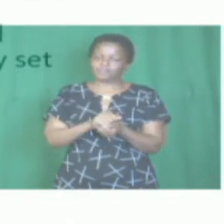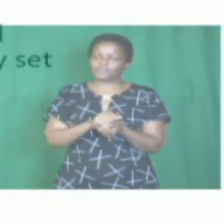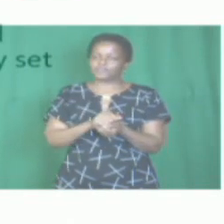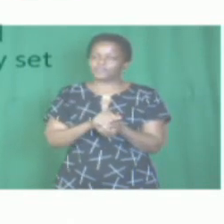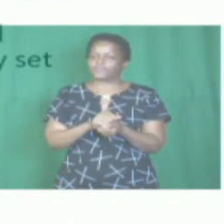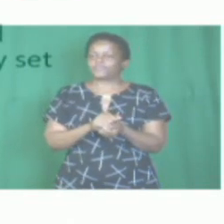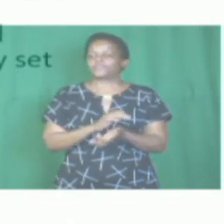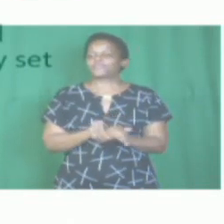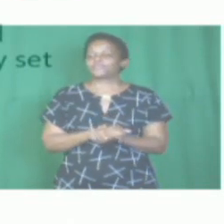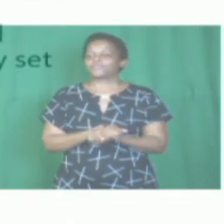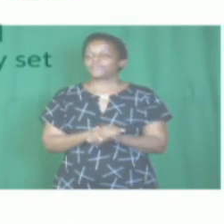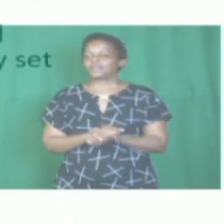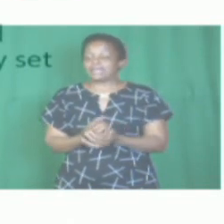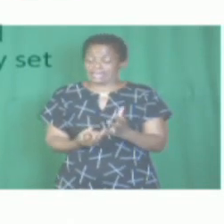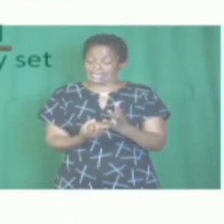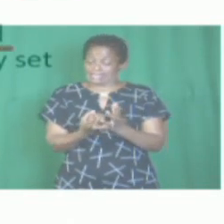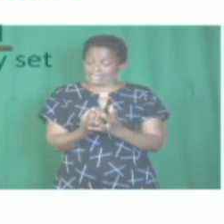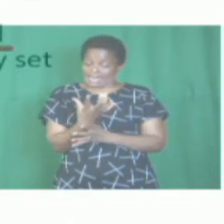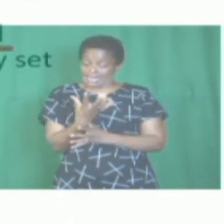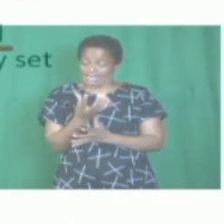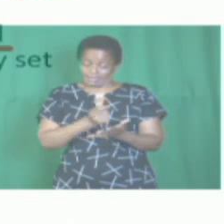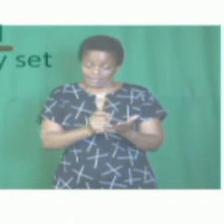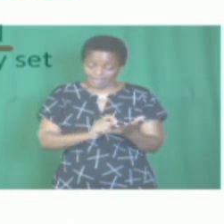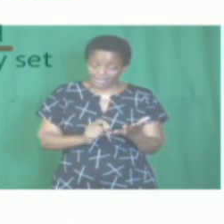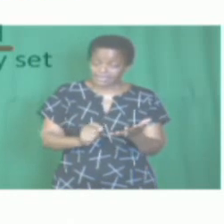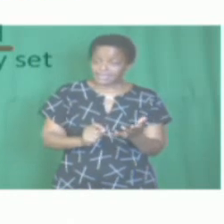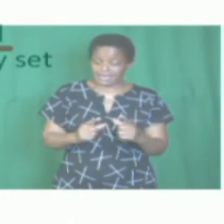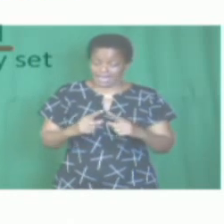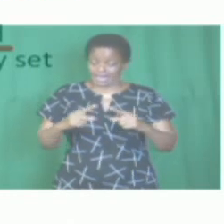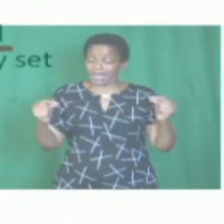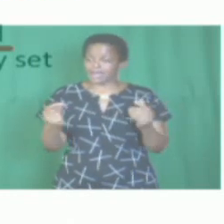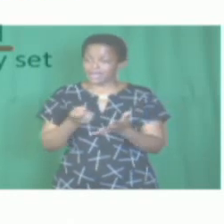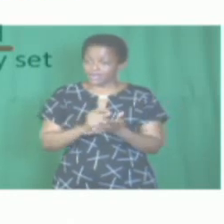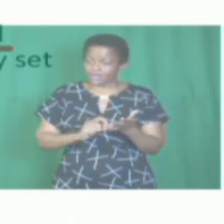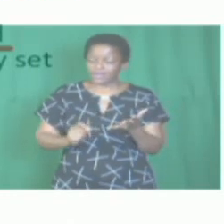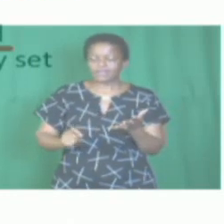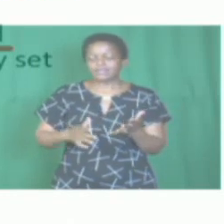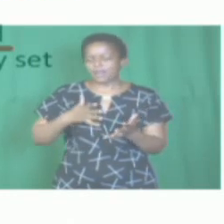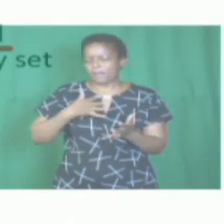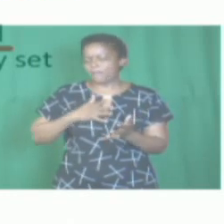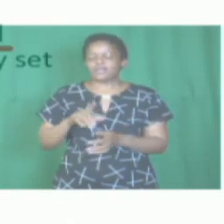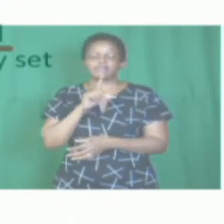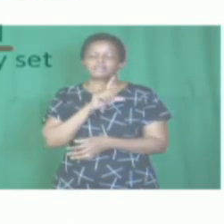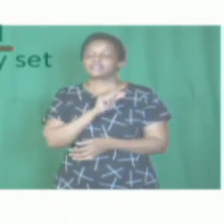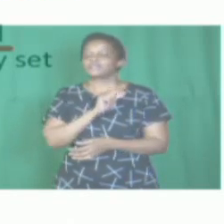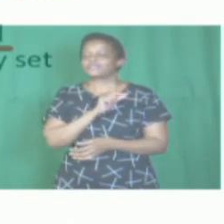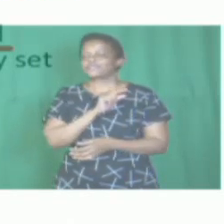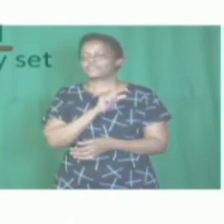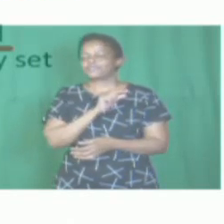Effective openings and endings always make an impression in a composition. Let me repeat